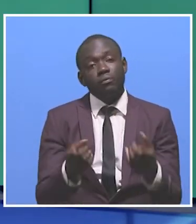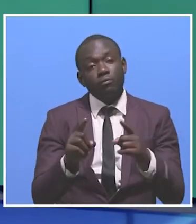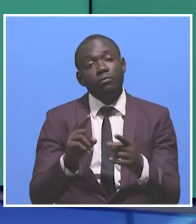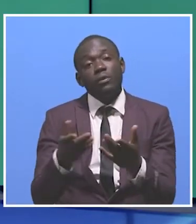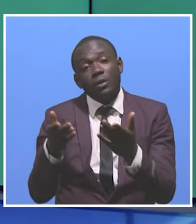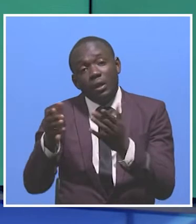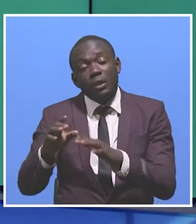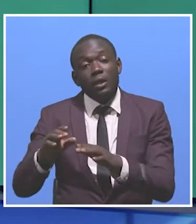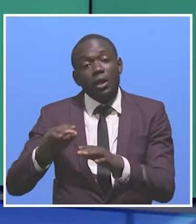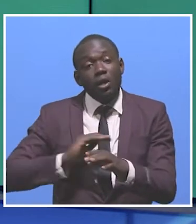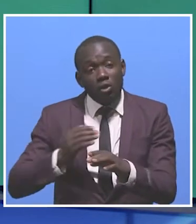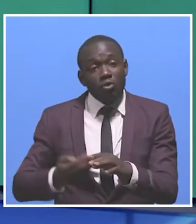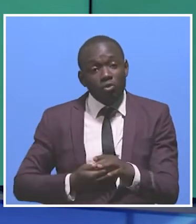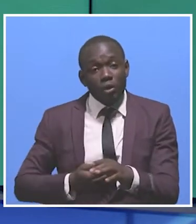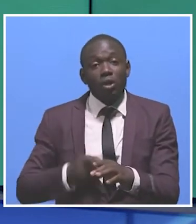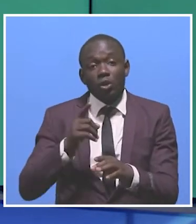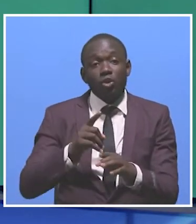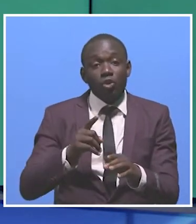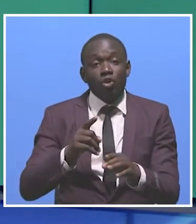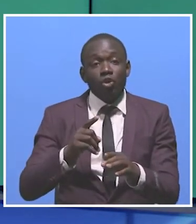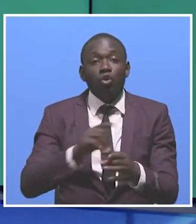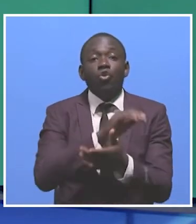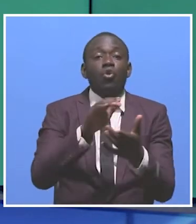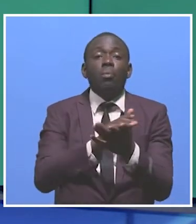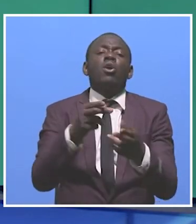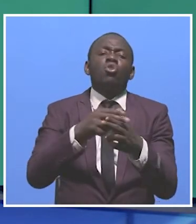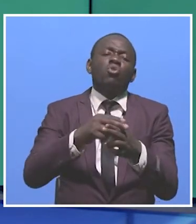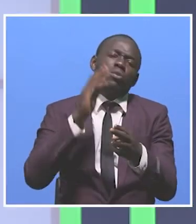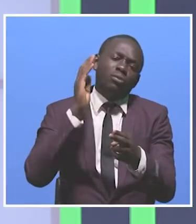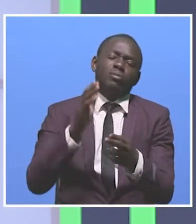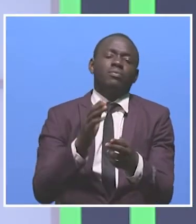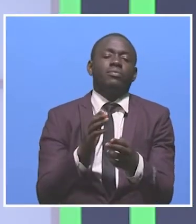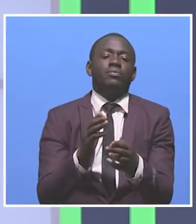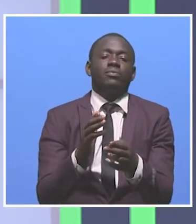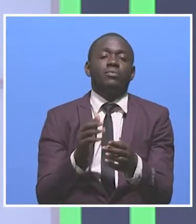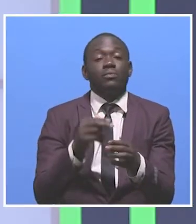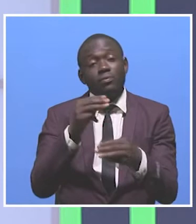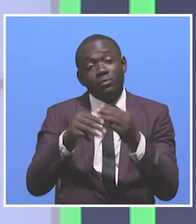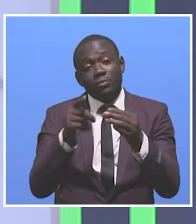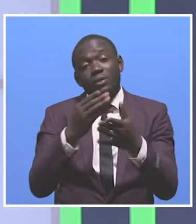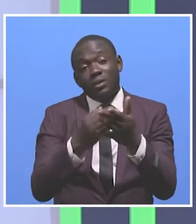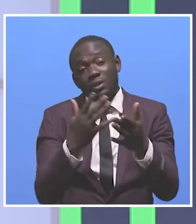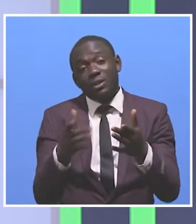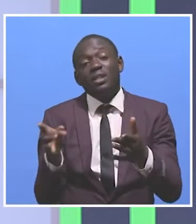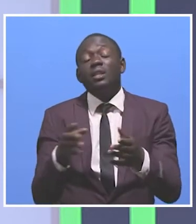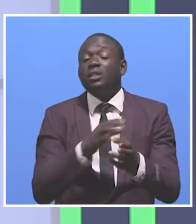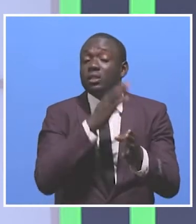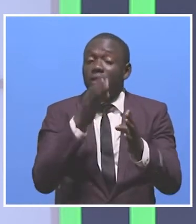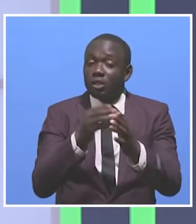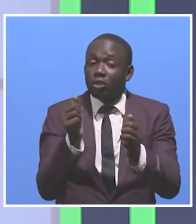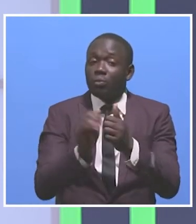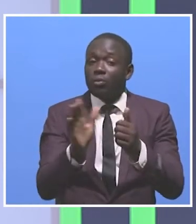he will marry, or you will marry sooner than later. So it's something that deals with your life. So the law